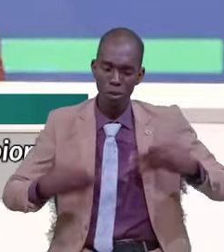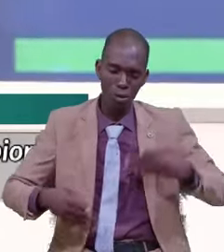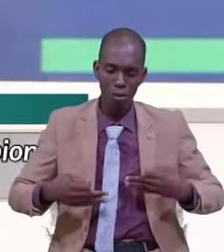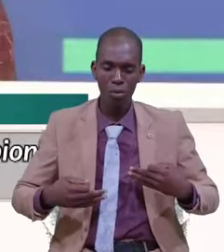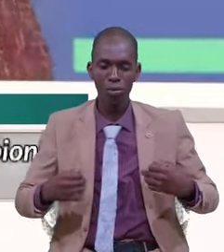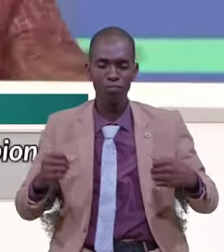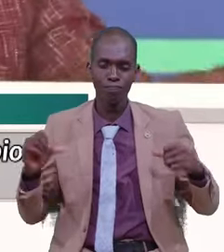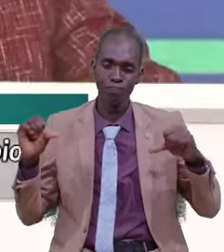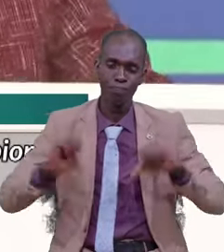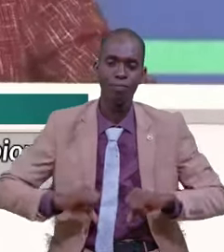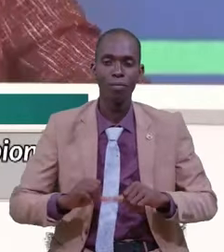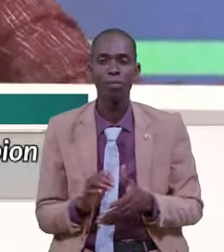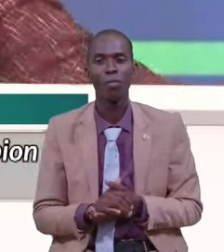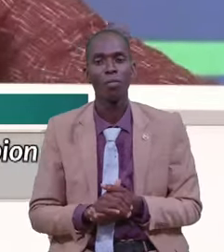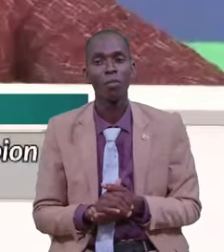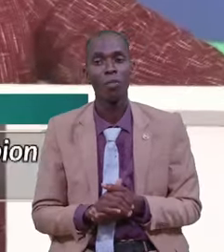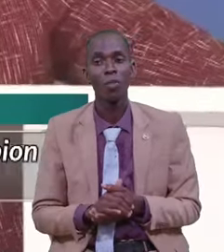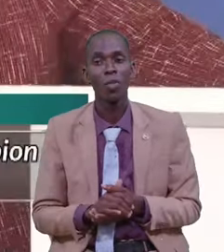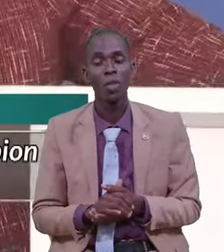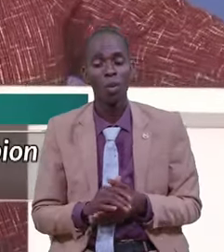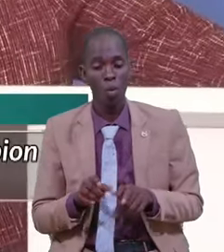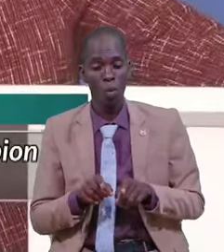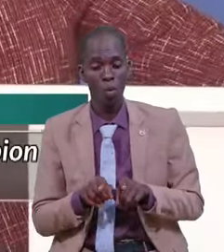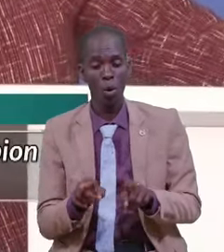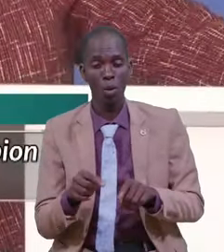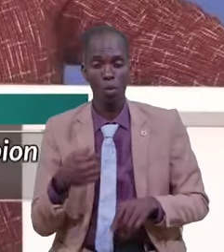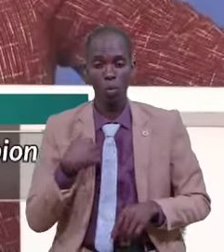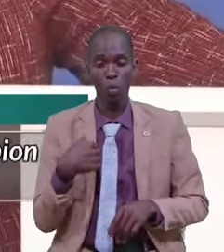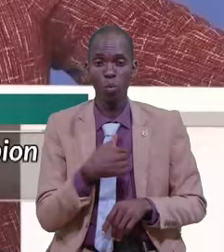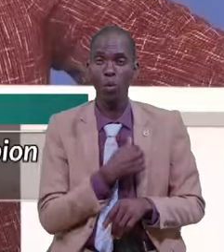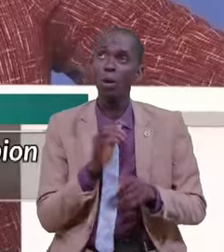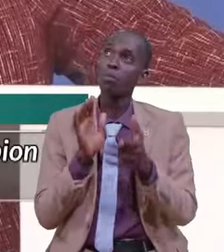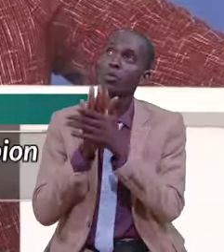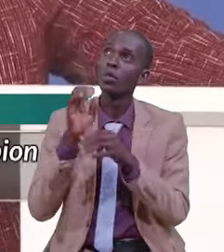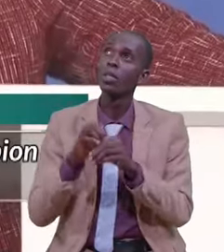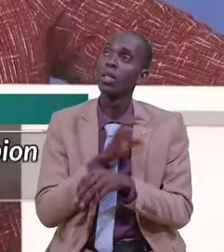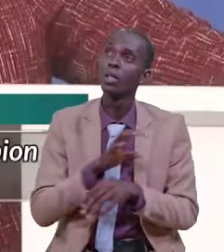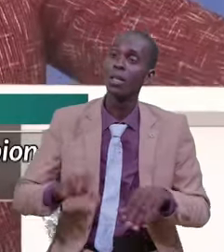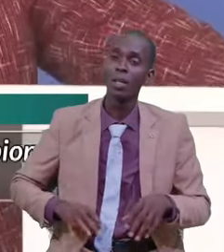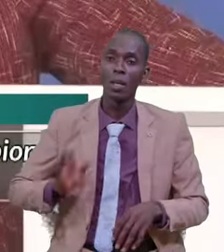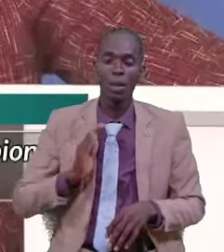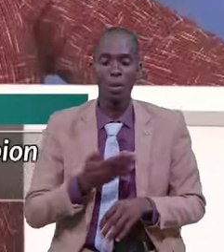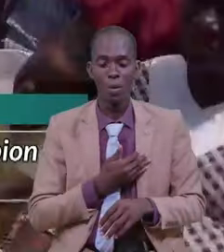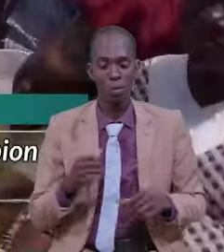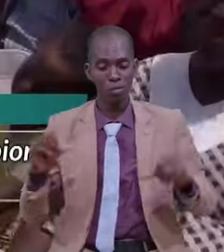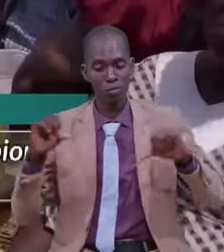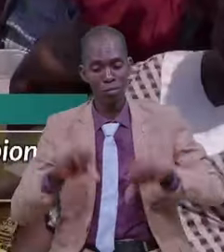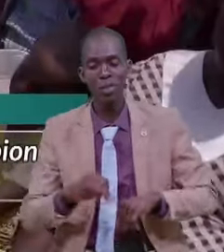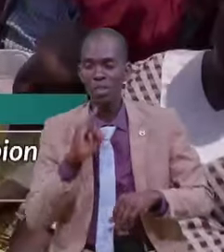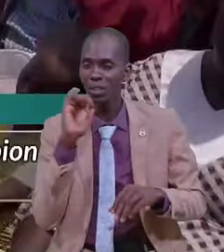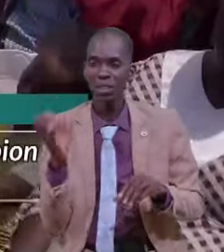condemned. While we trust in Christ, our condemnation is taken away.